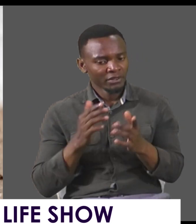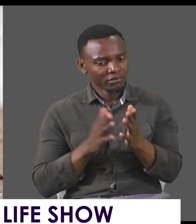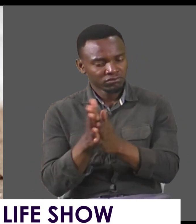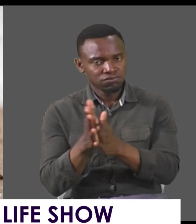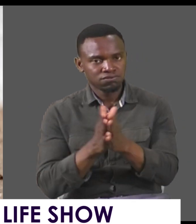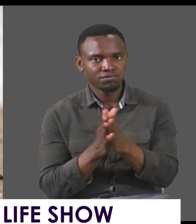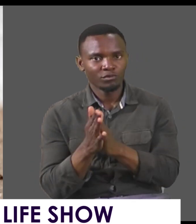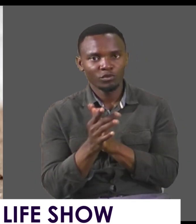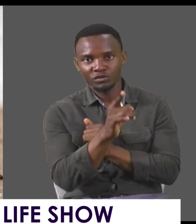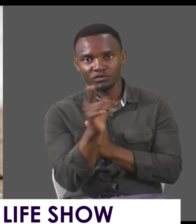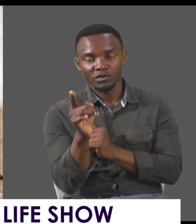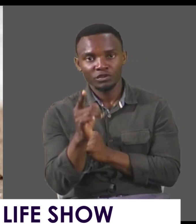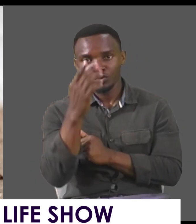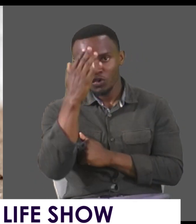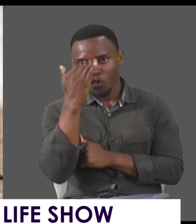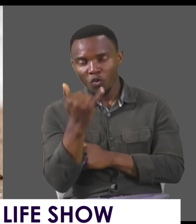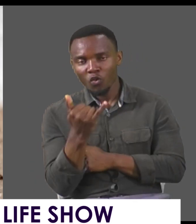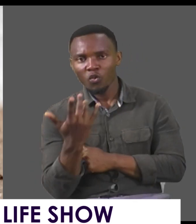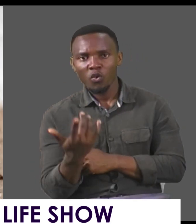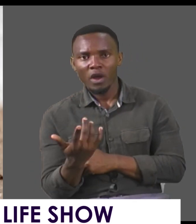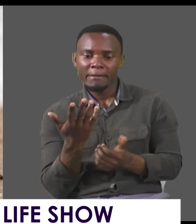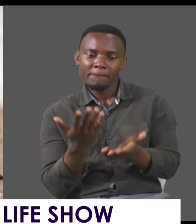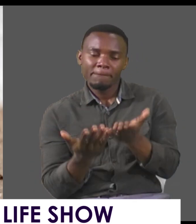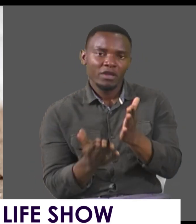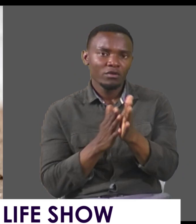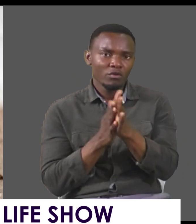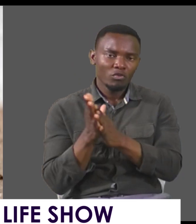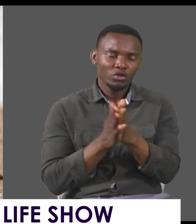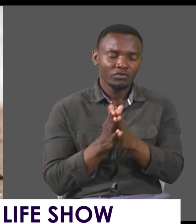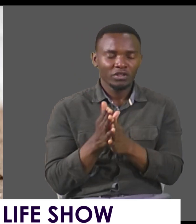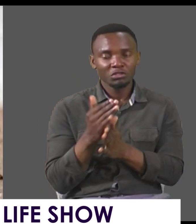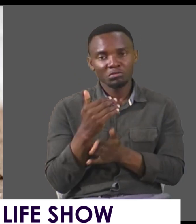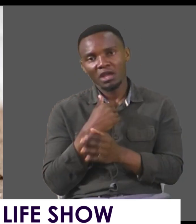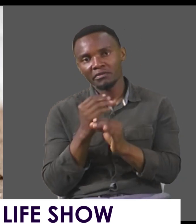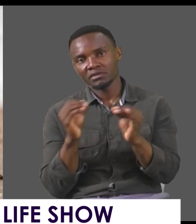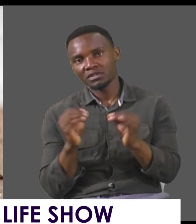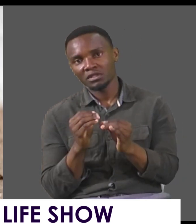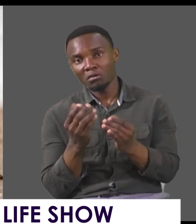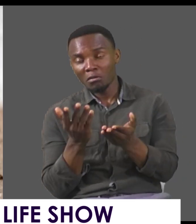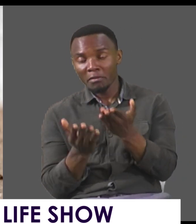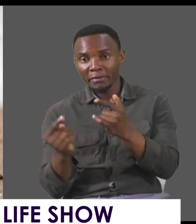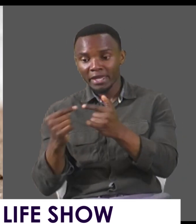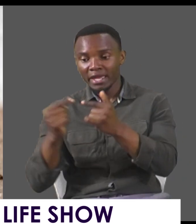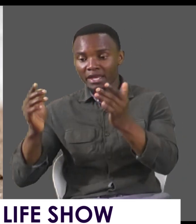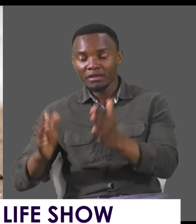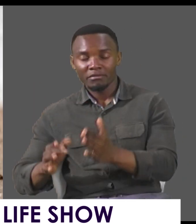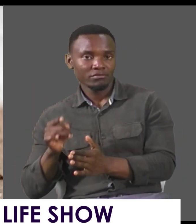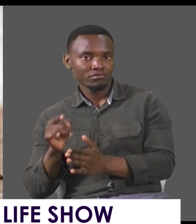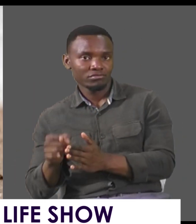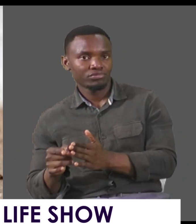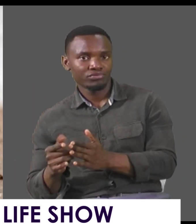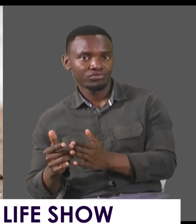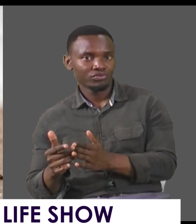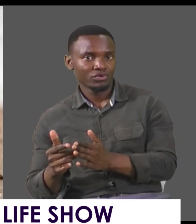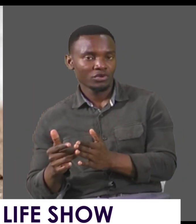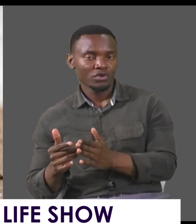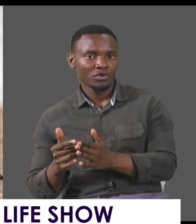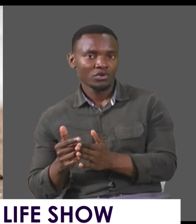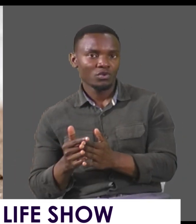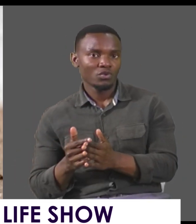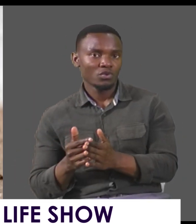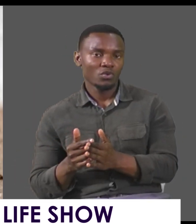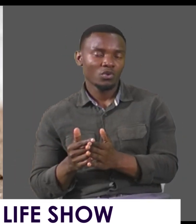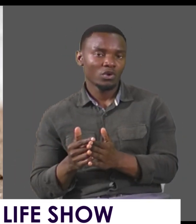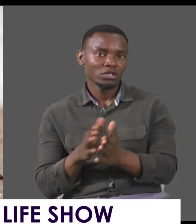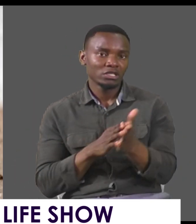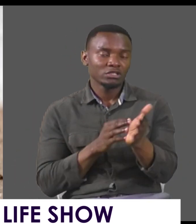been shut. It has been closed either by your enemies, either by you